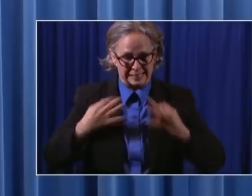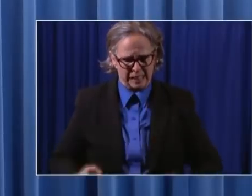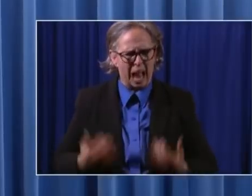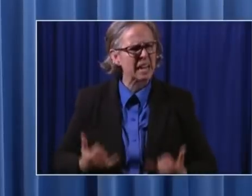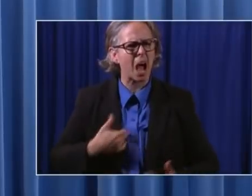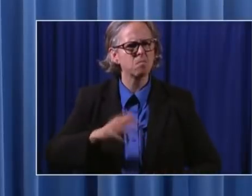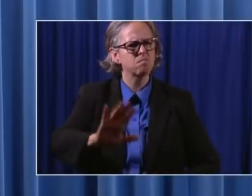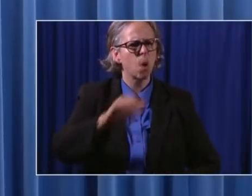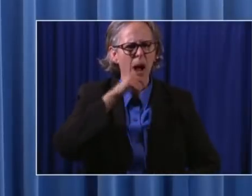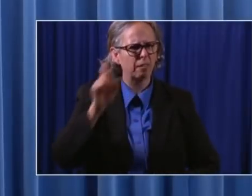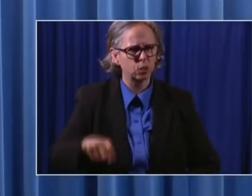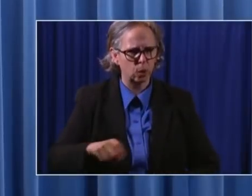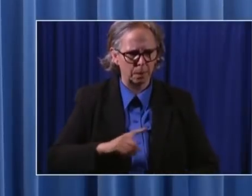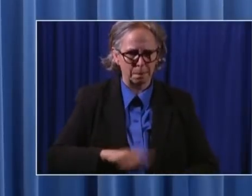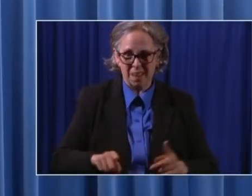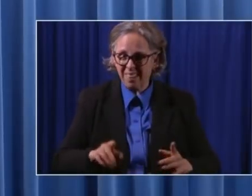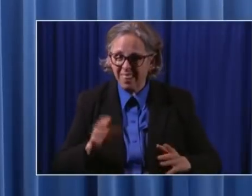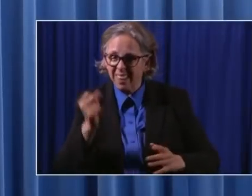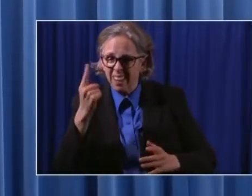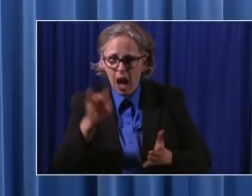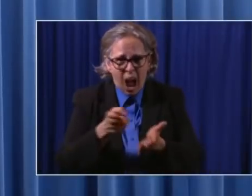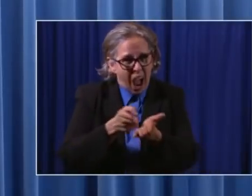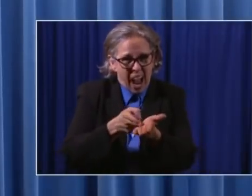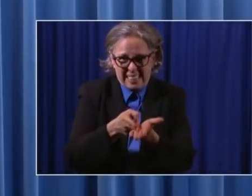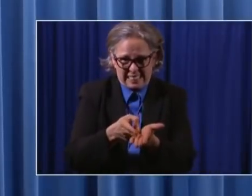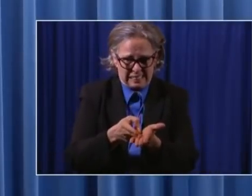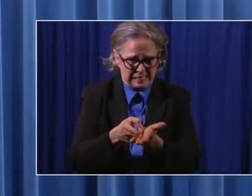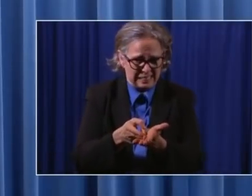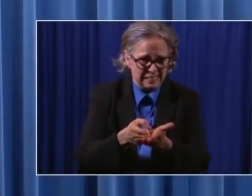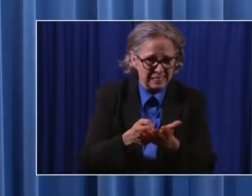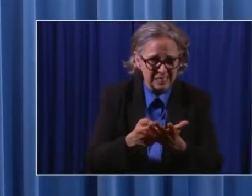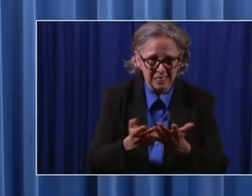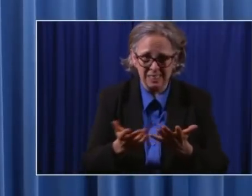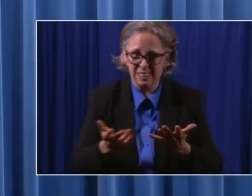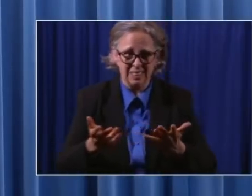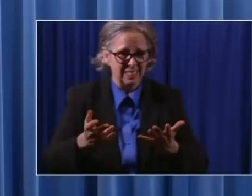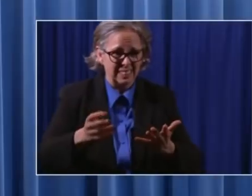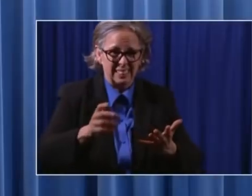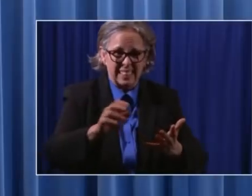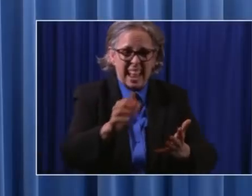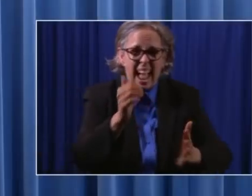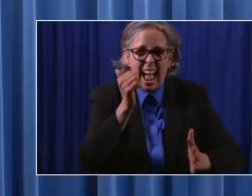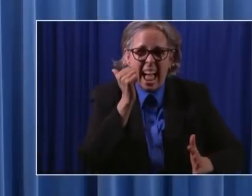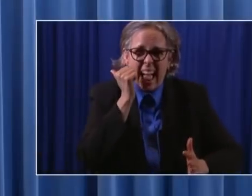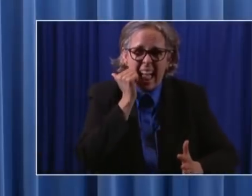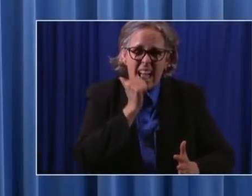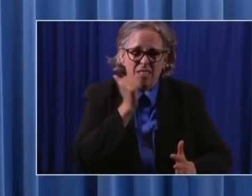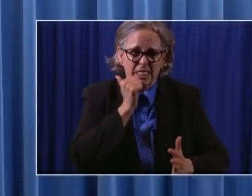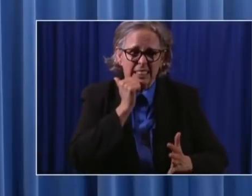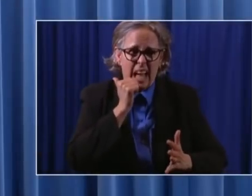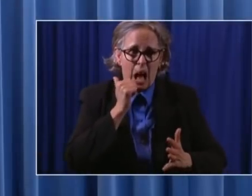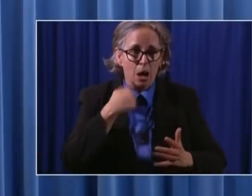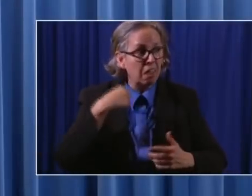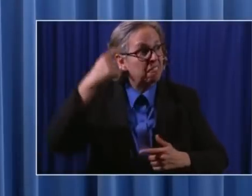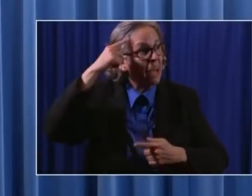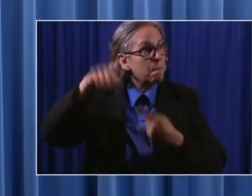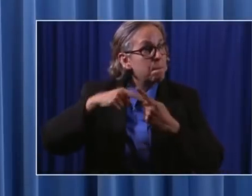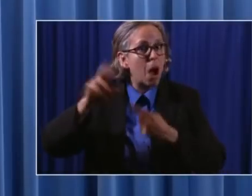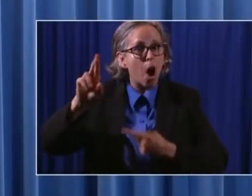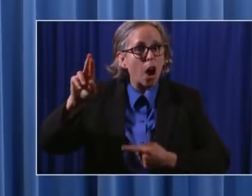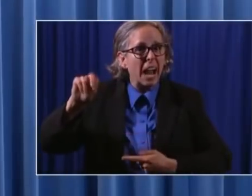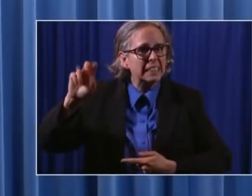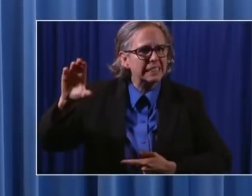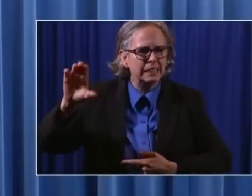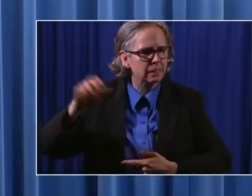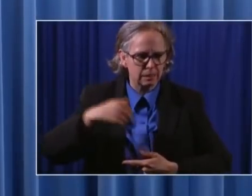you know, virtually every waking hour, I'm focused on Ohio. And the thought of even being away from